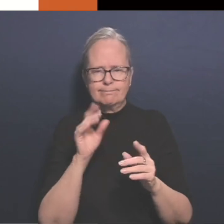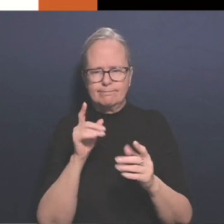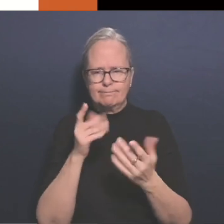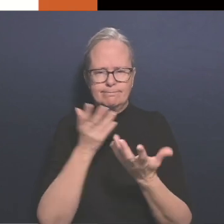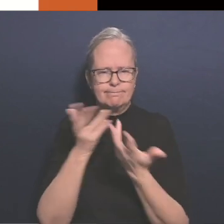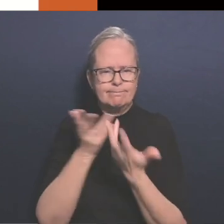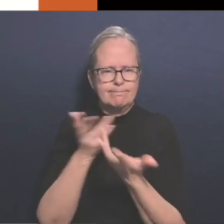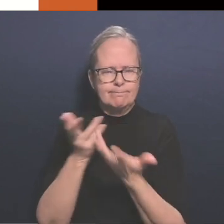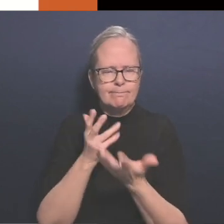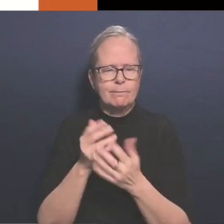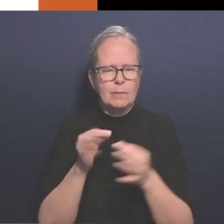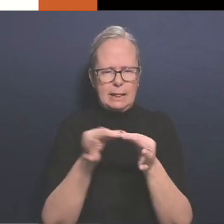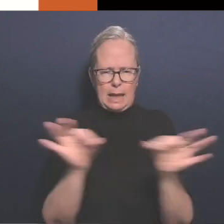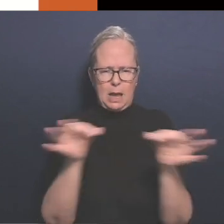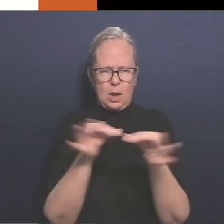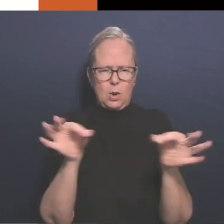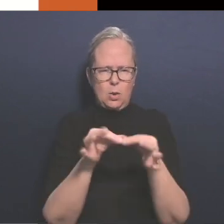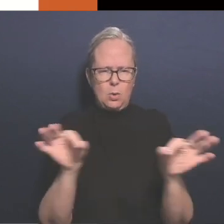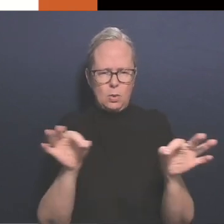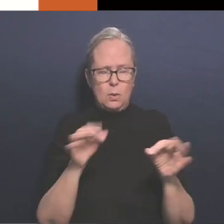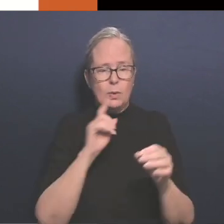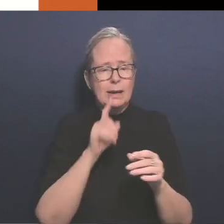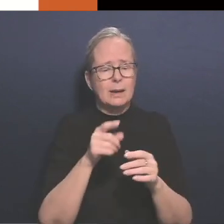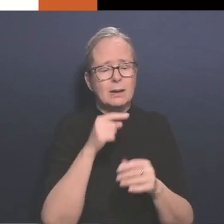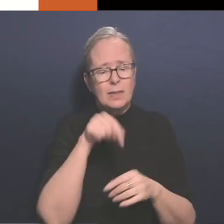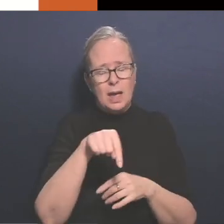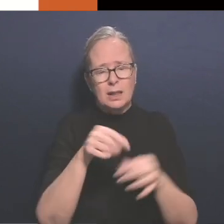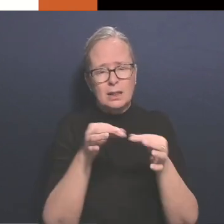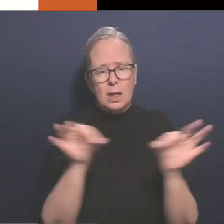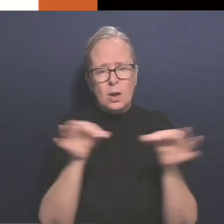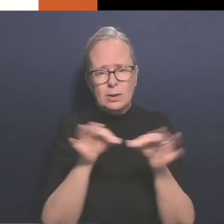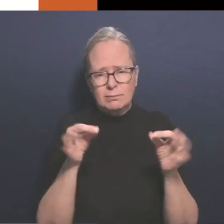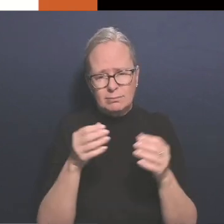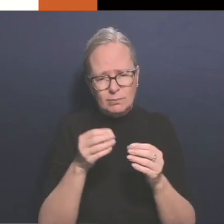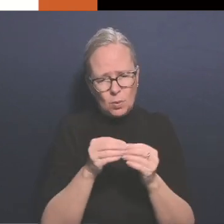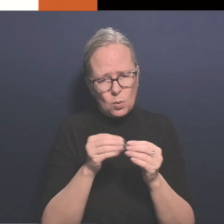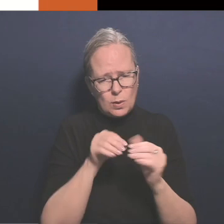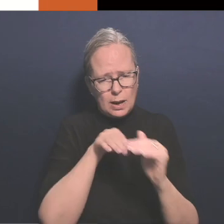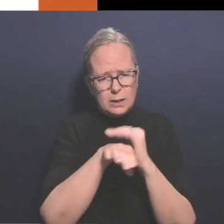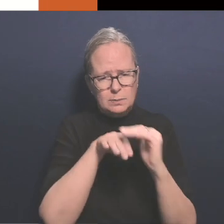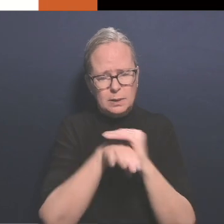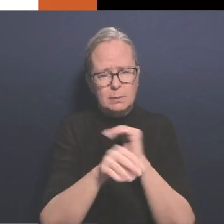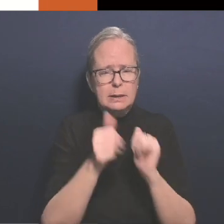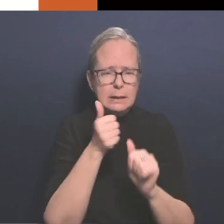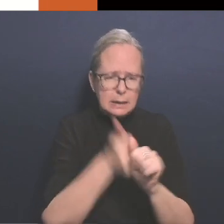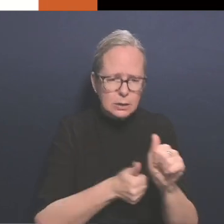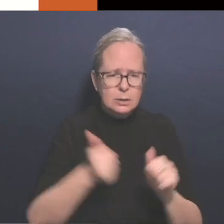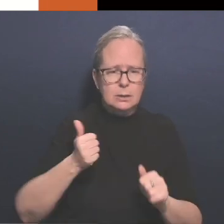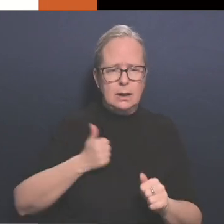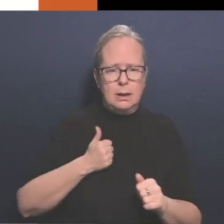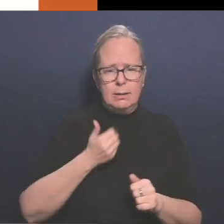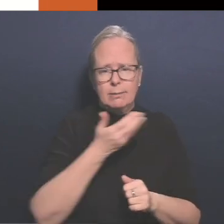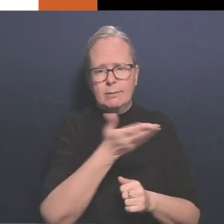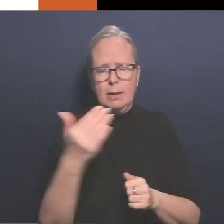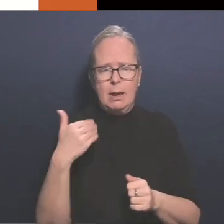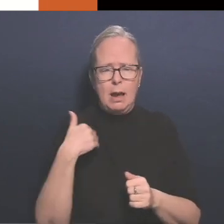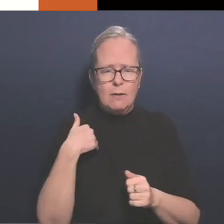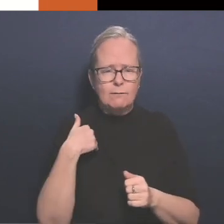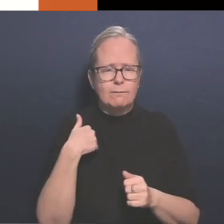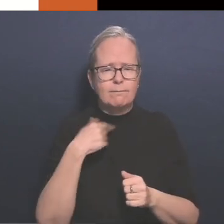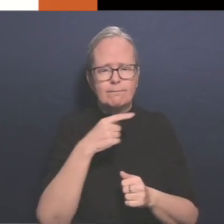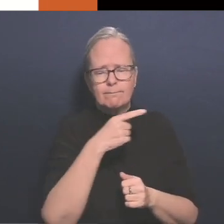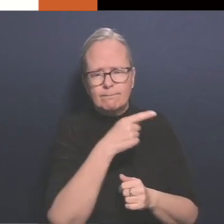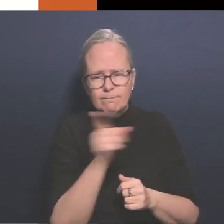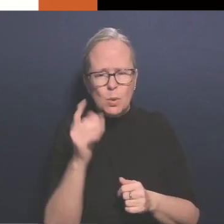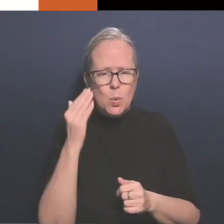this field in there. Also, you'll see the link to go to the online training, and there's many free trainings in addition to